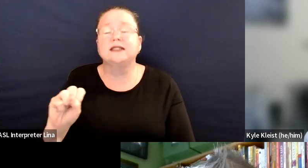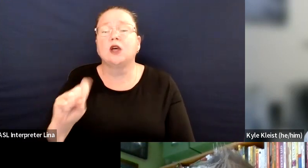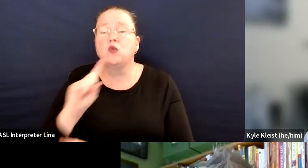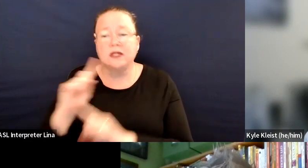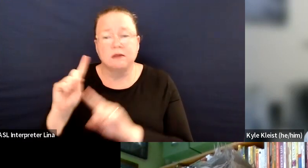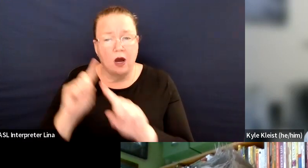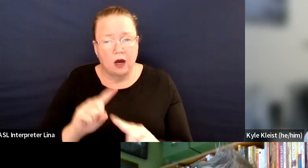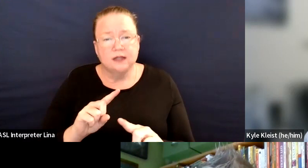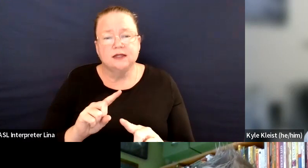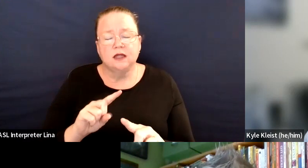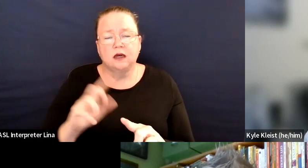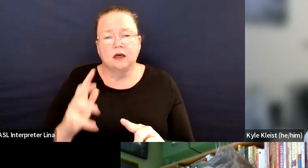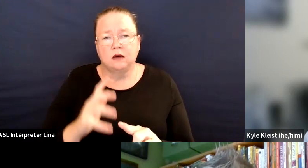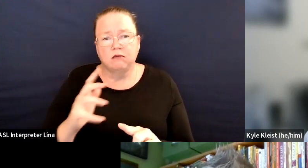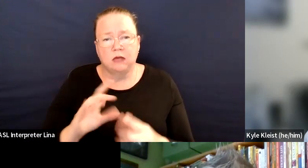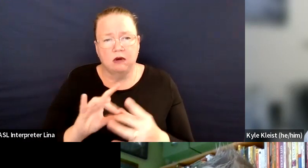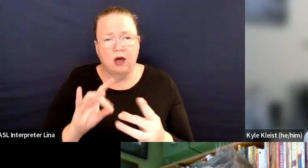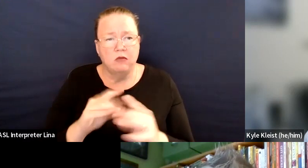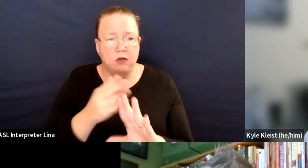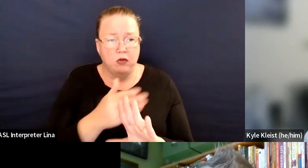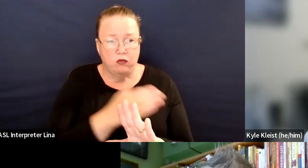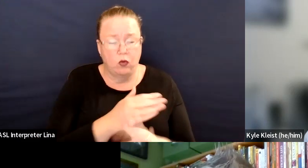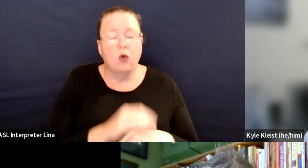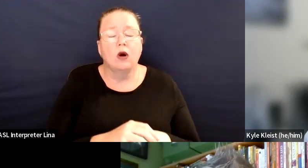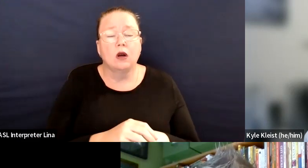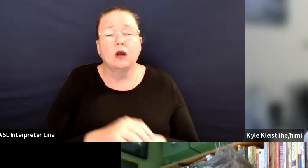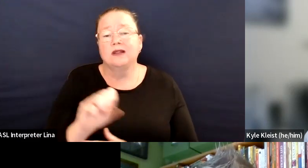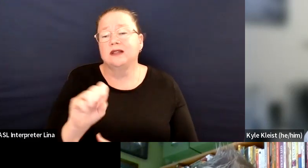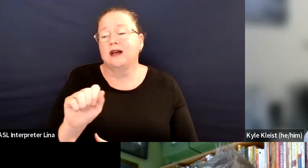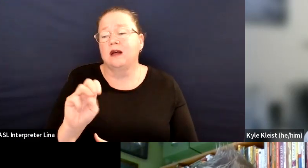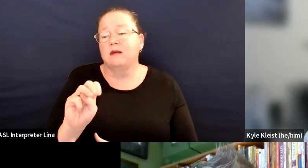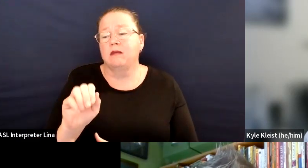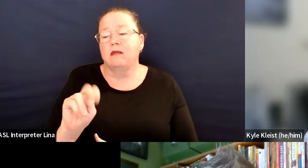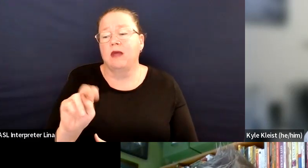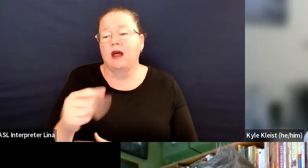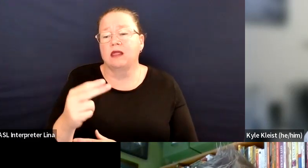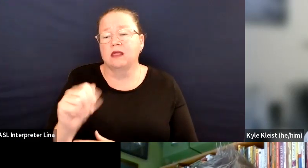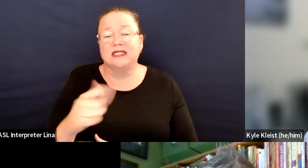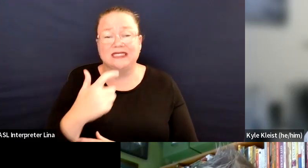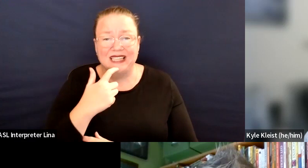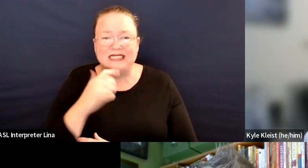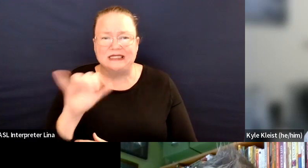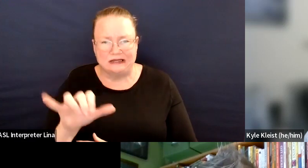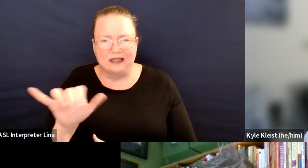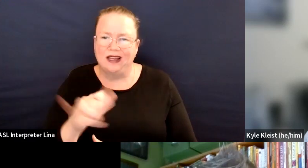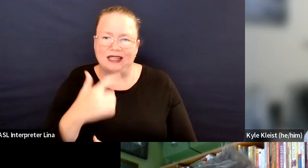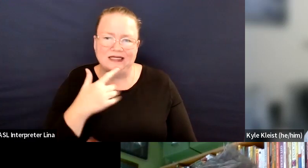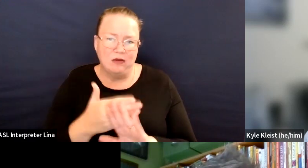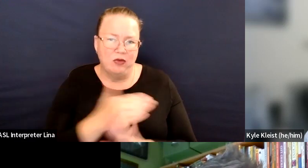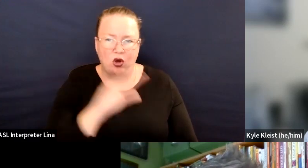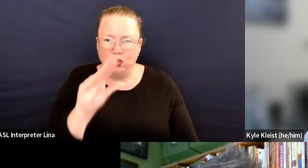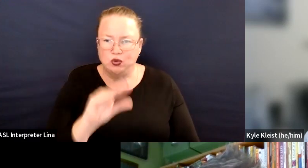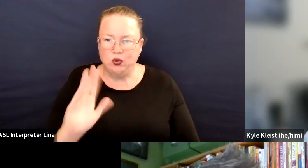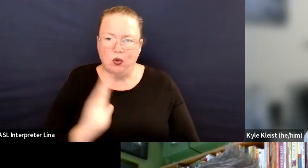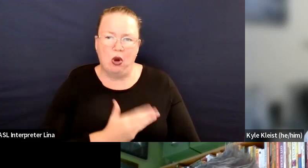to the comment earlier. Samantha says, like I said earlier, Zoom is our